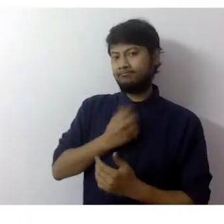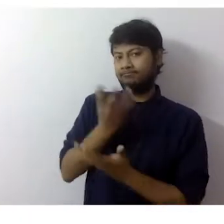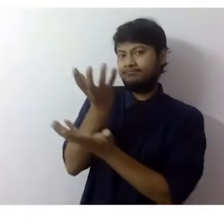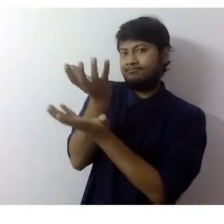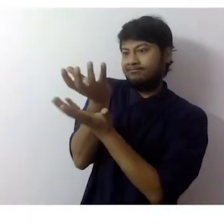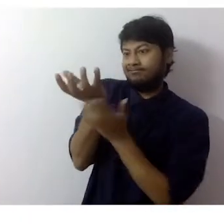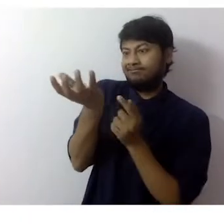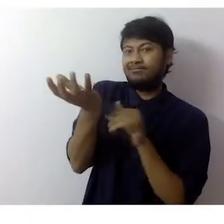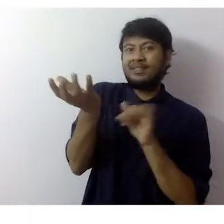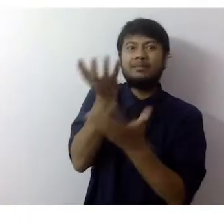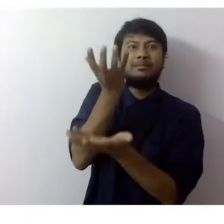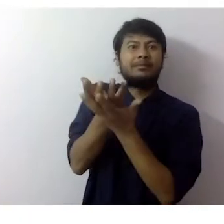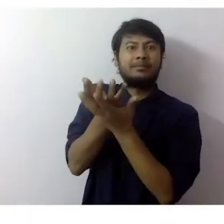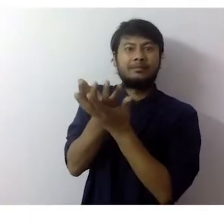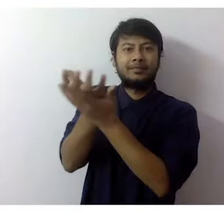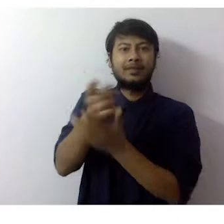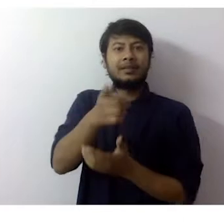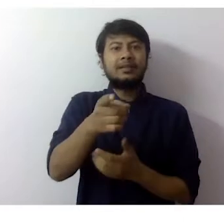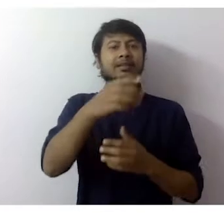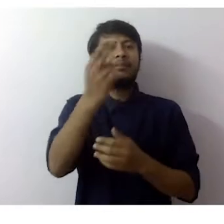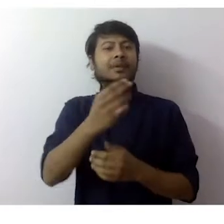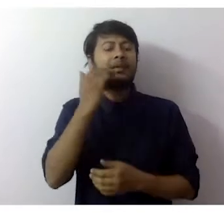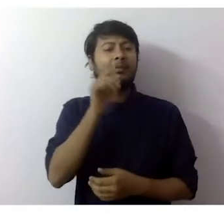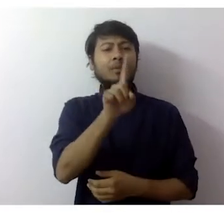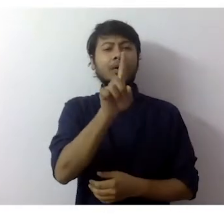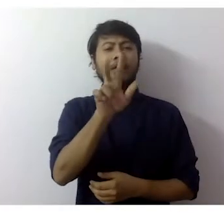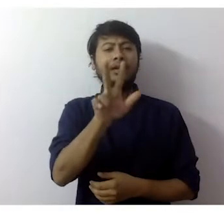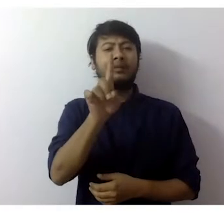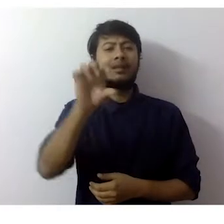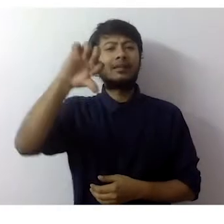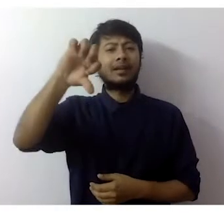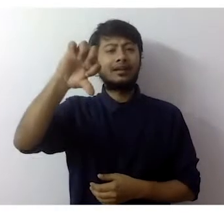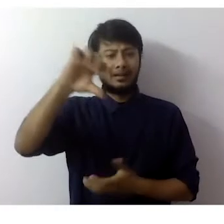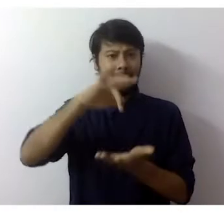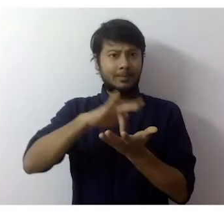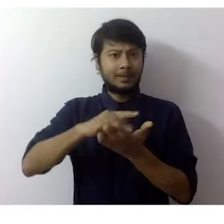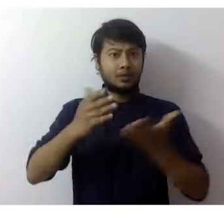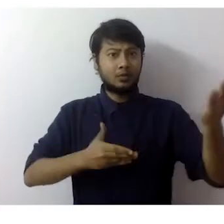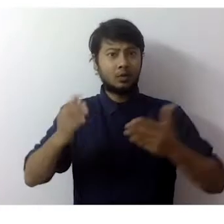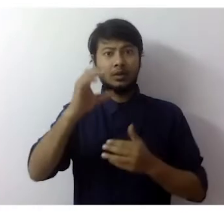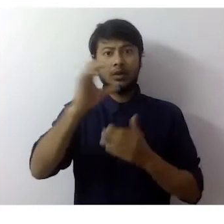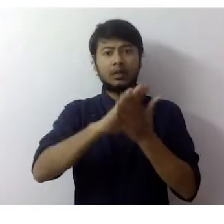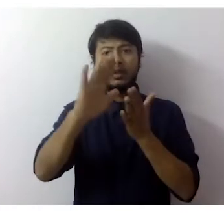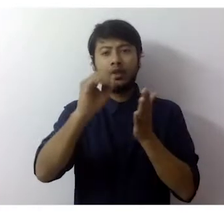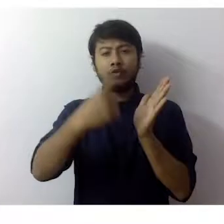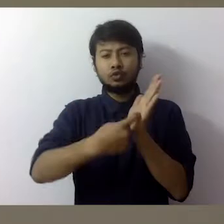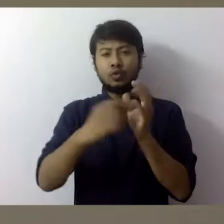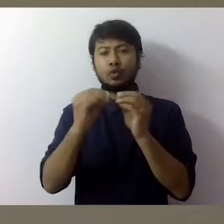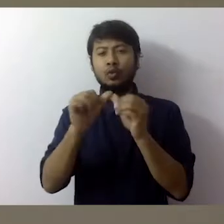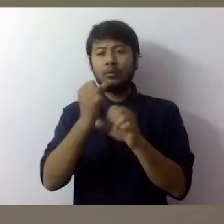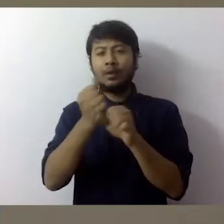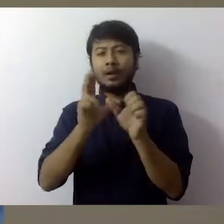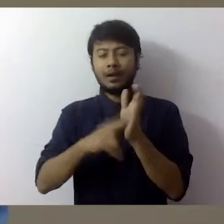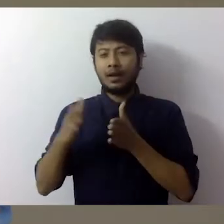of Annapurna dates from the circa 1819 and was produced in the Chor Bagan Art Studio in Calcutta.